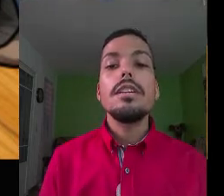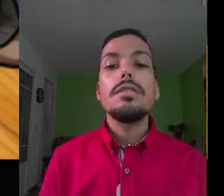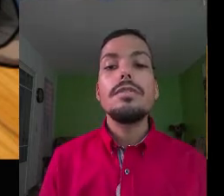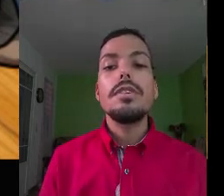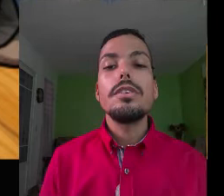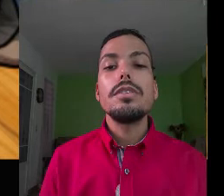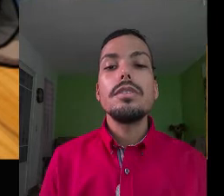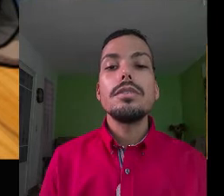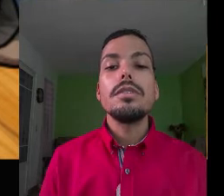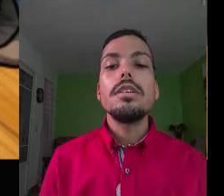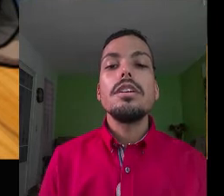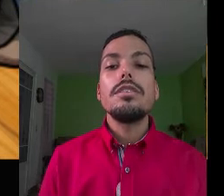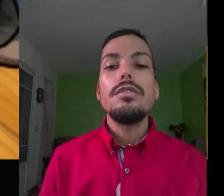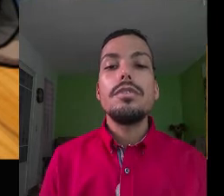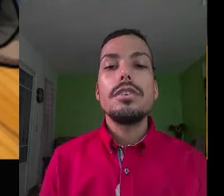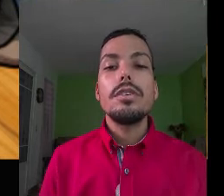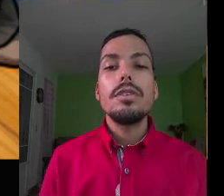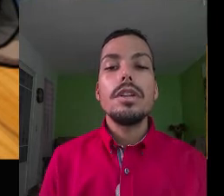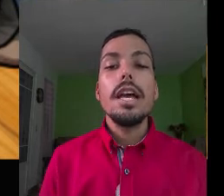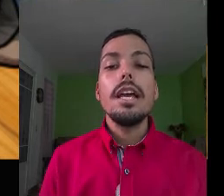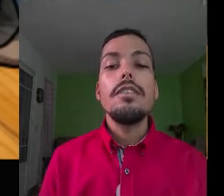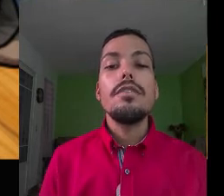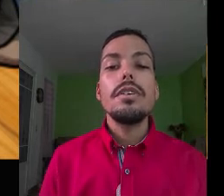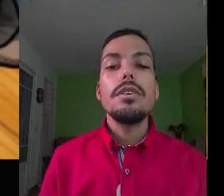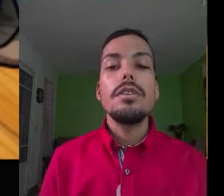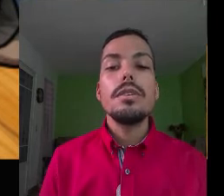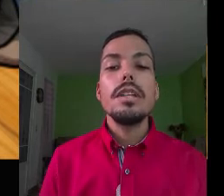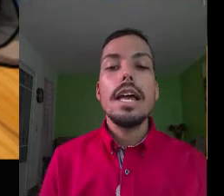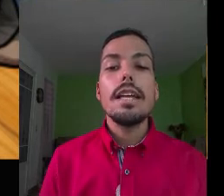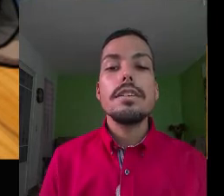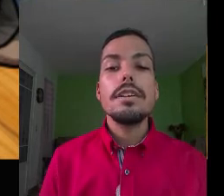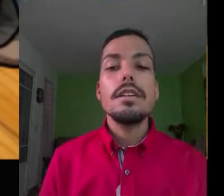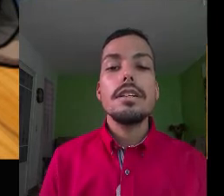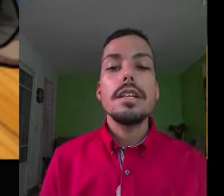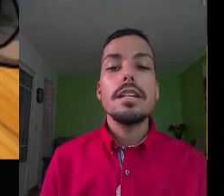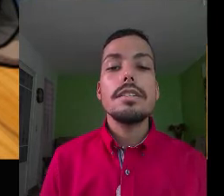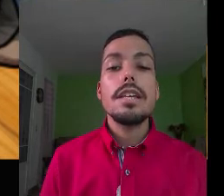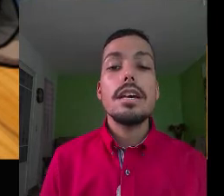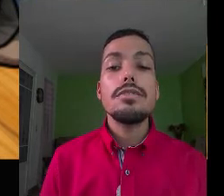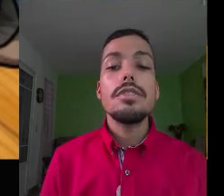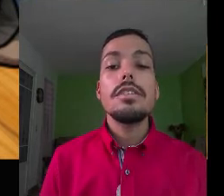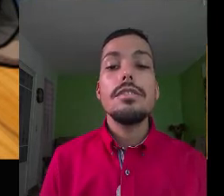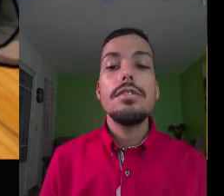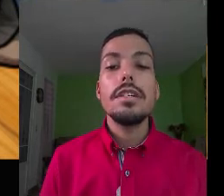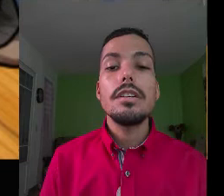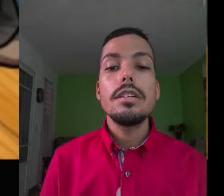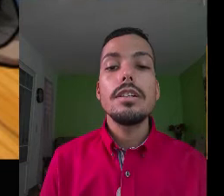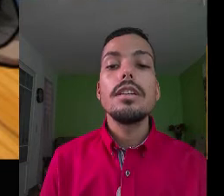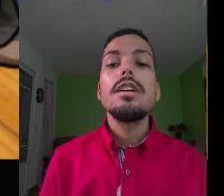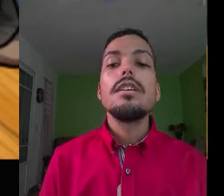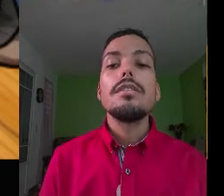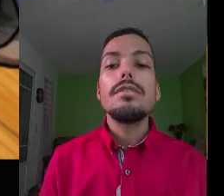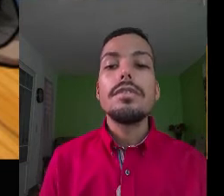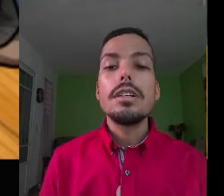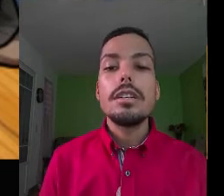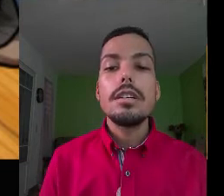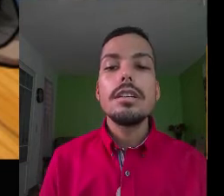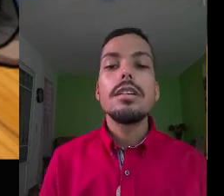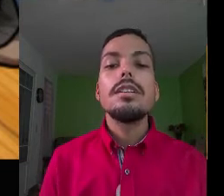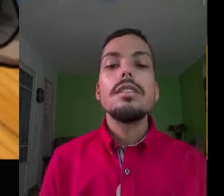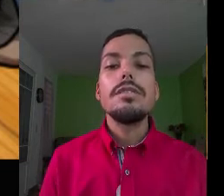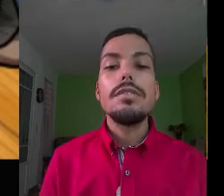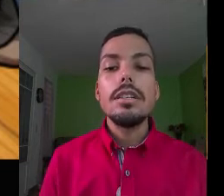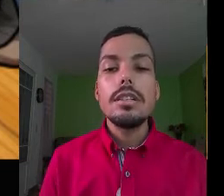vol, vol, vol, and vol has a letter that sounds v,